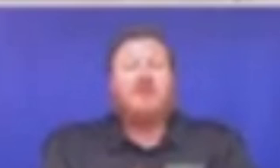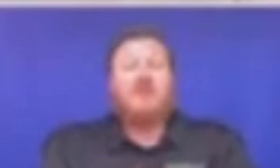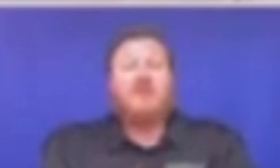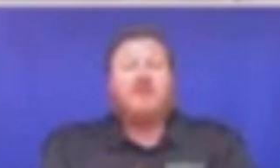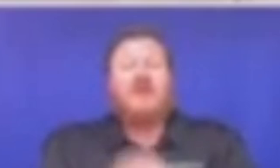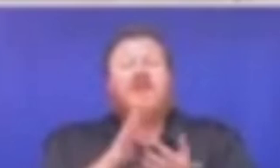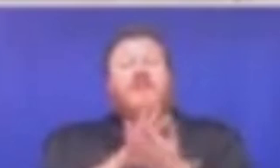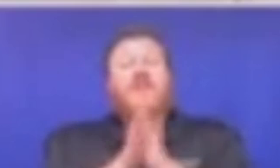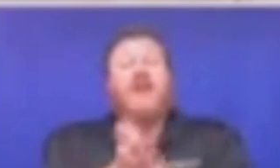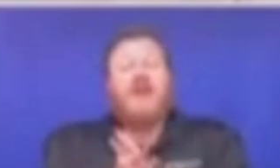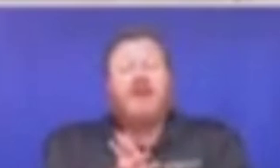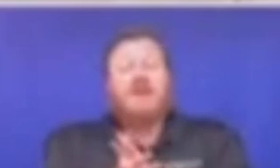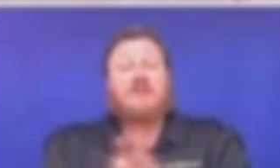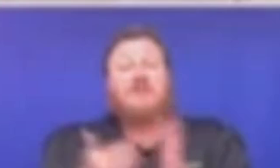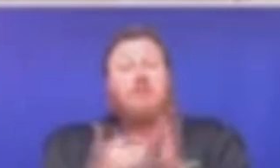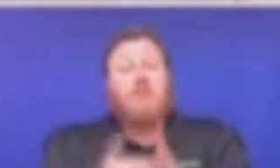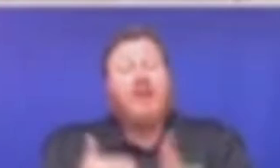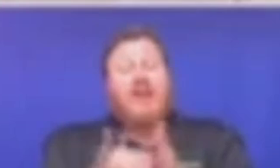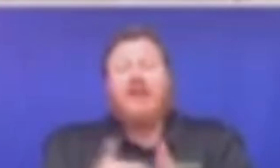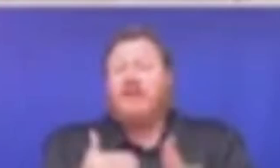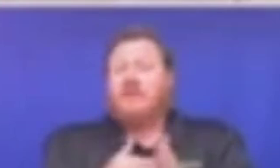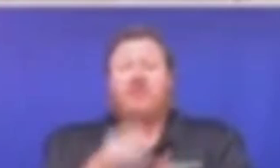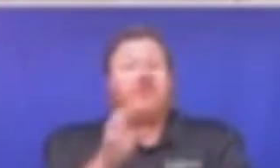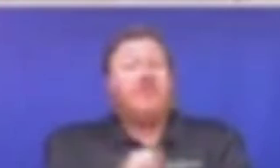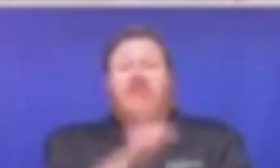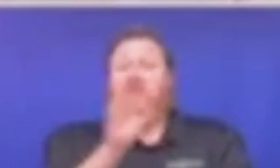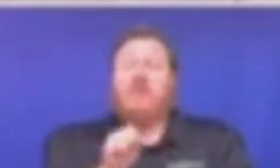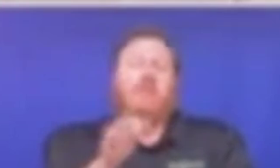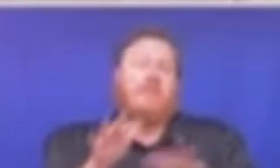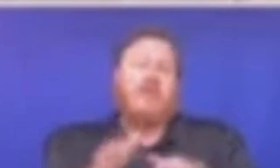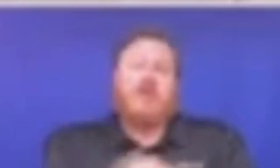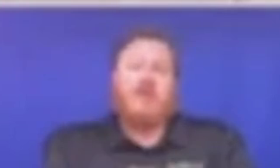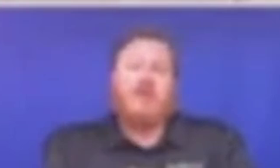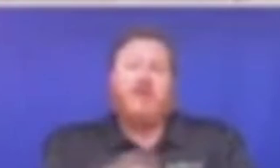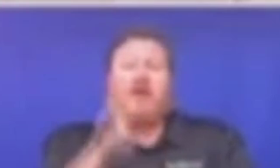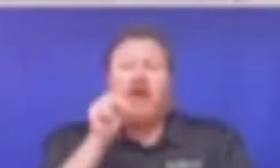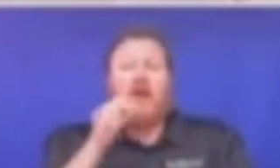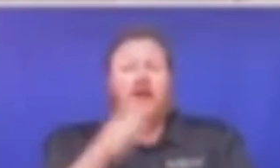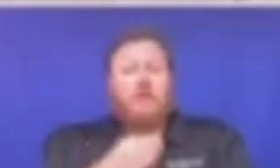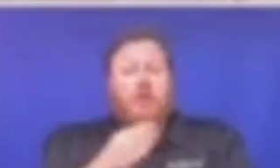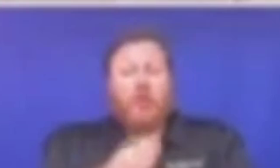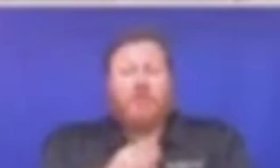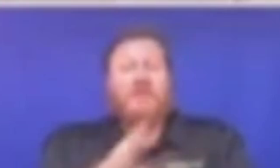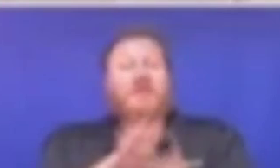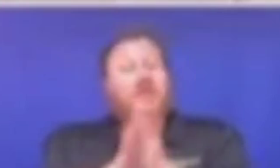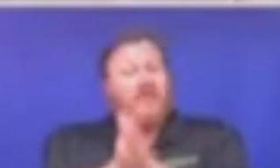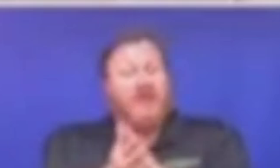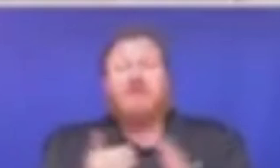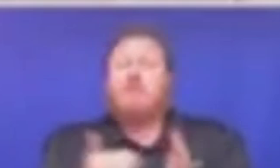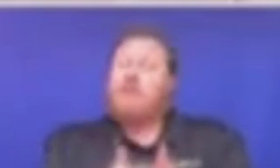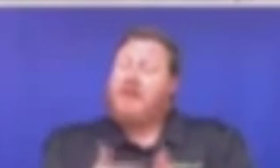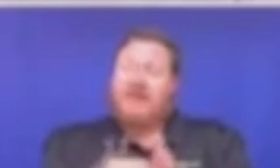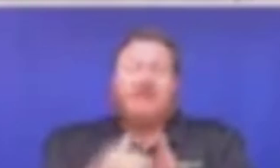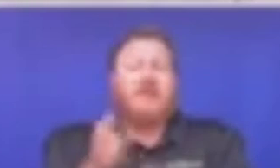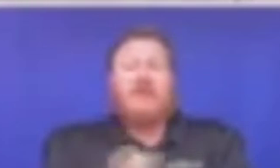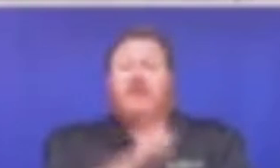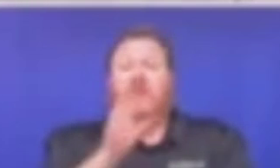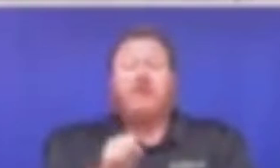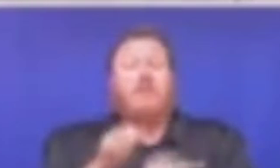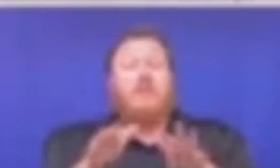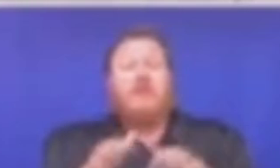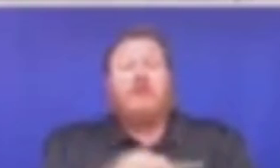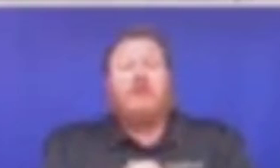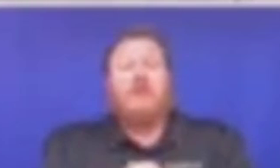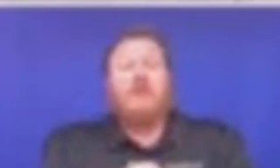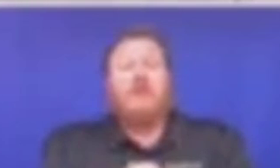that affects millions of South Africans. Unemployment that affects millions of South Africans and